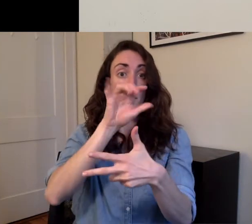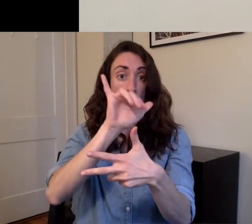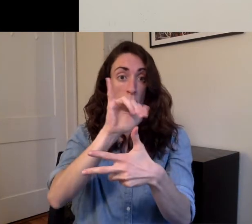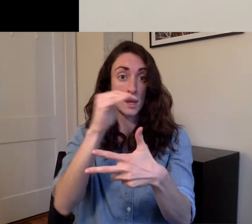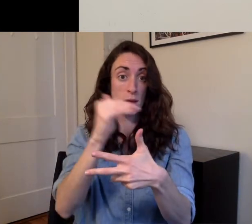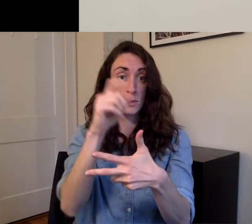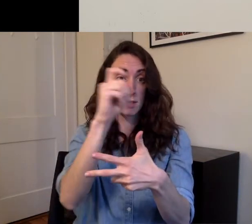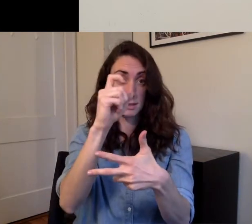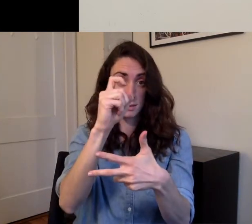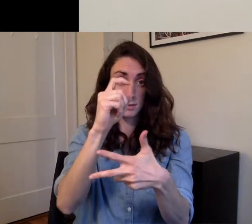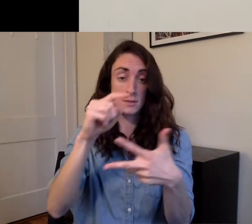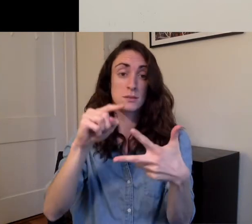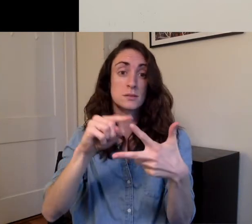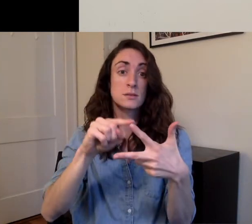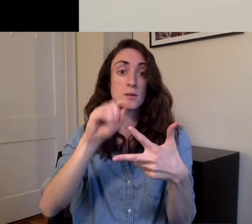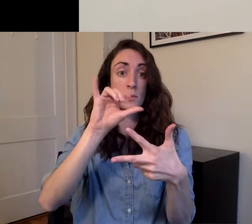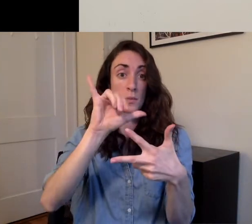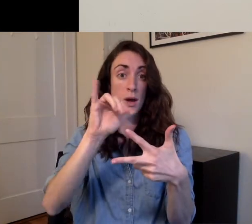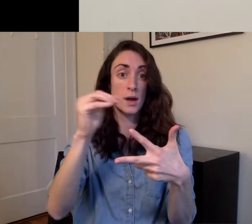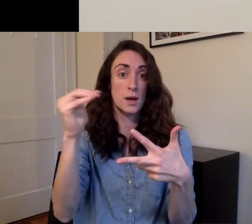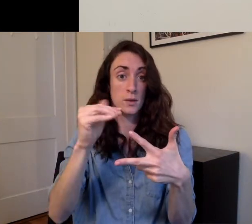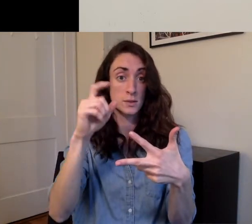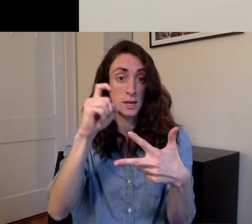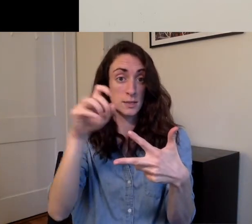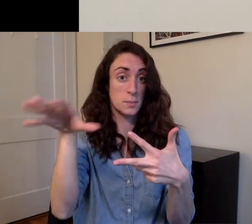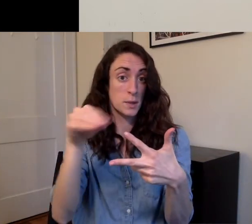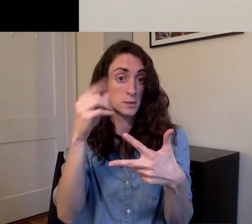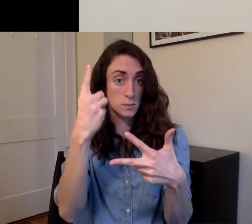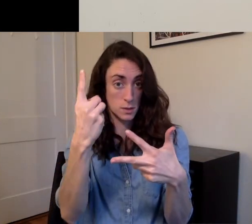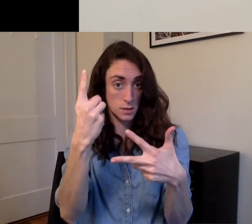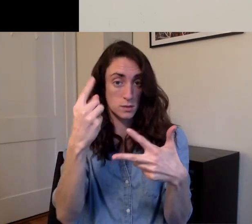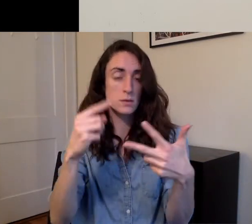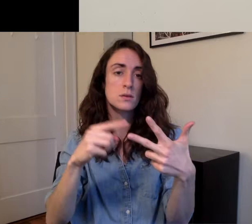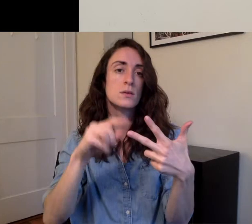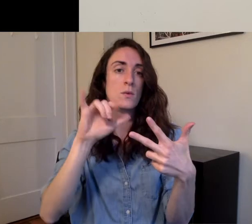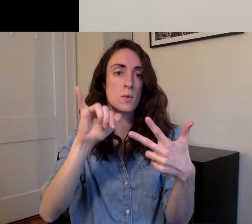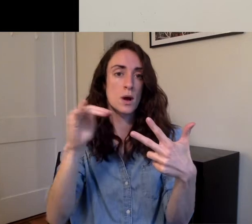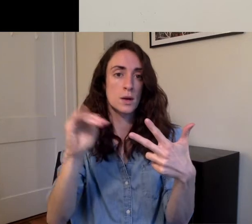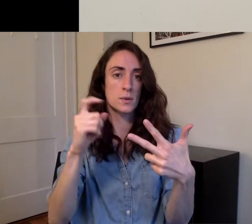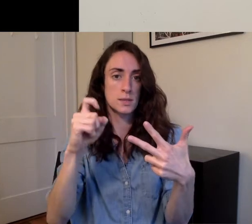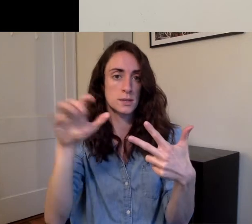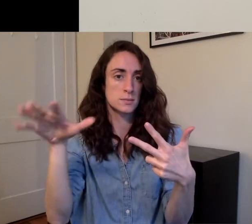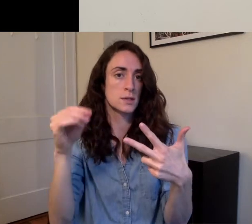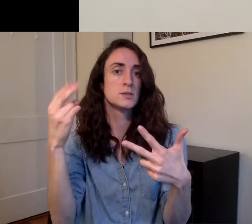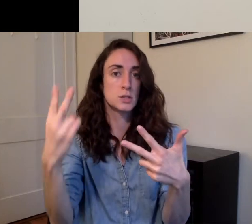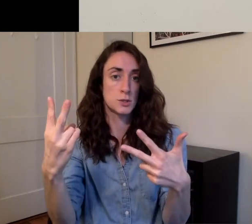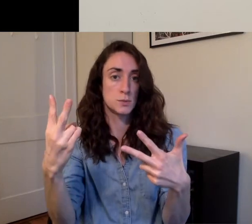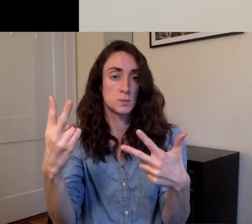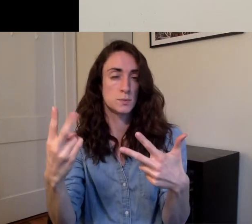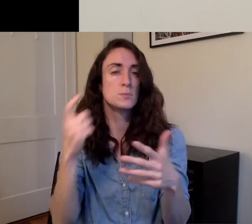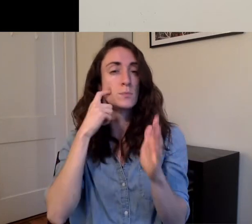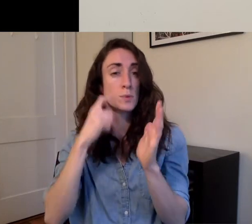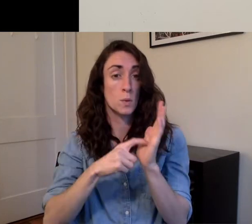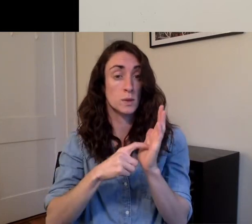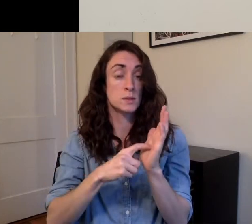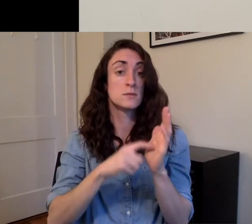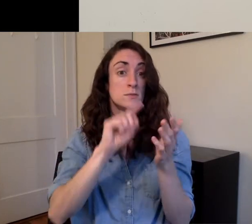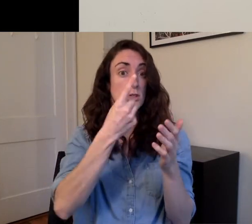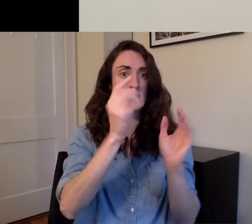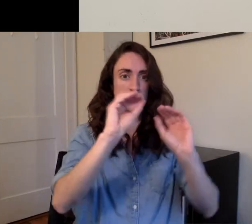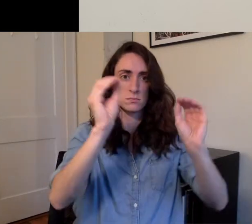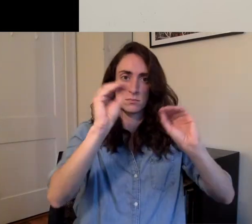So first we've got y equals x, then we'll look at y equals x plus 1 and y equals x plus 2.